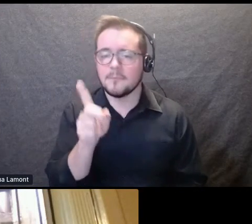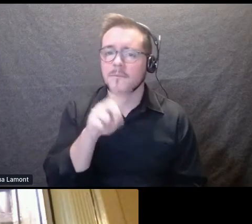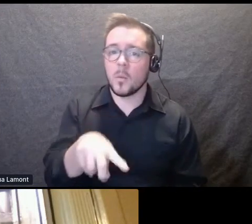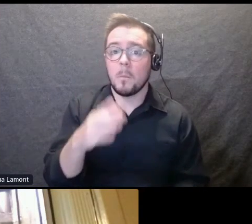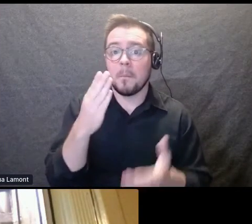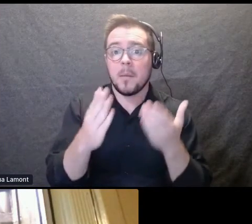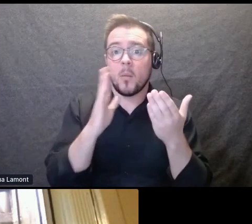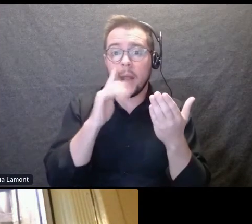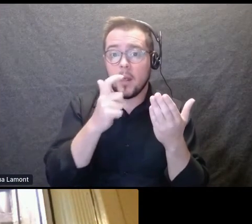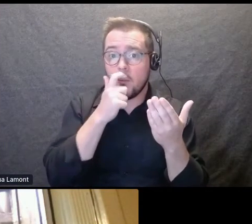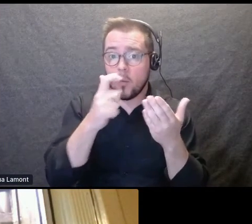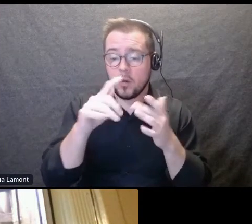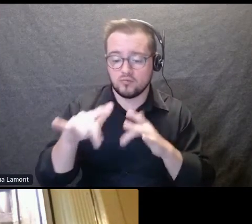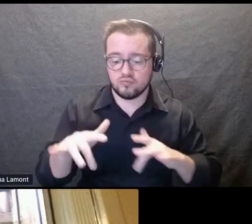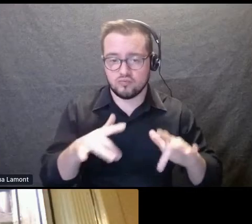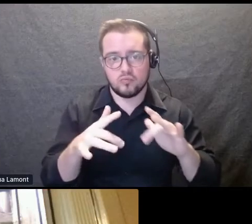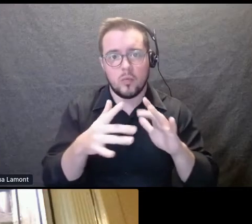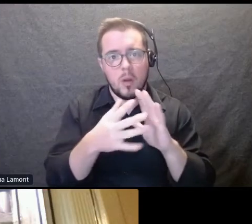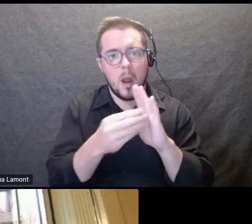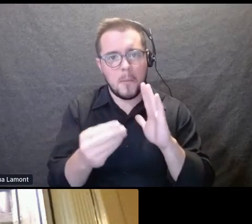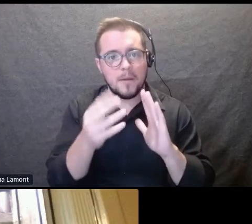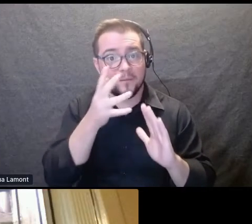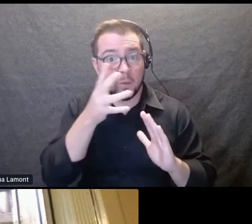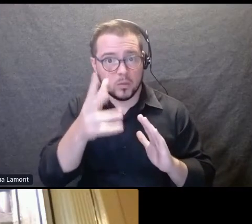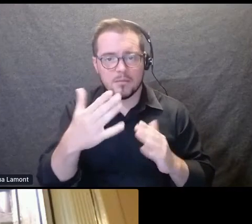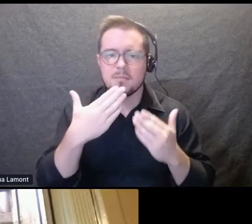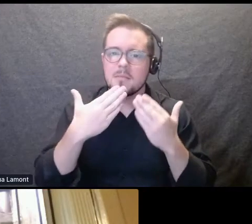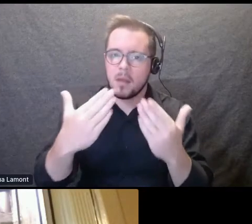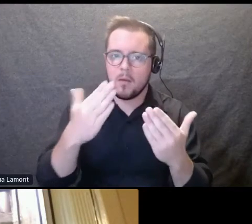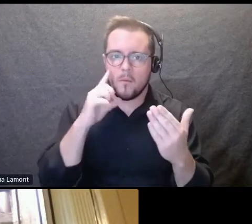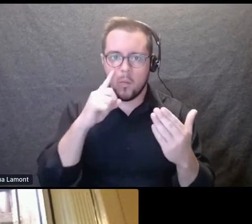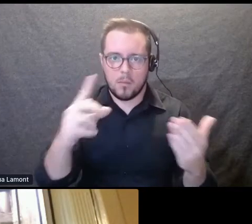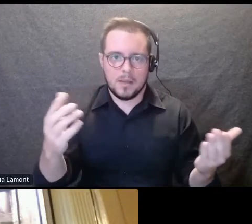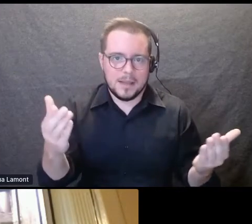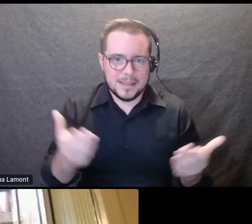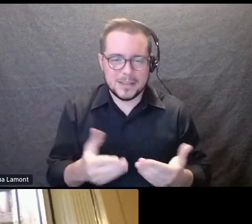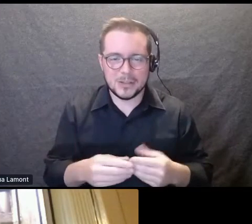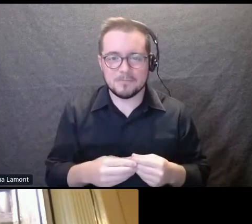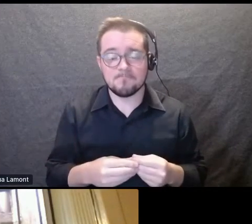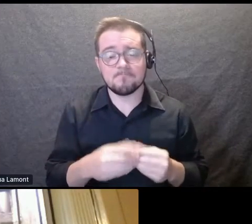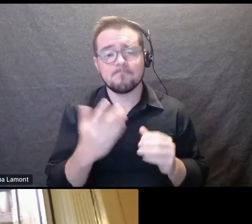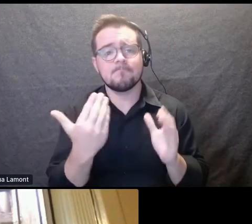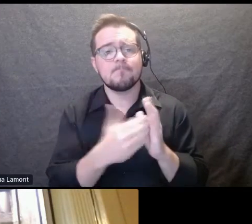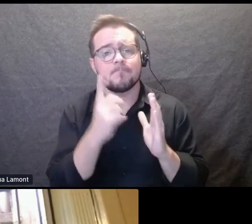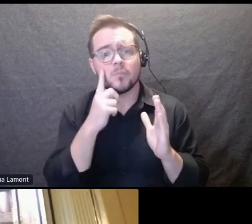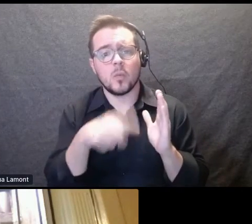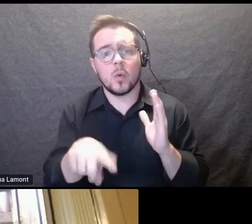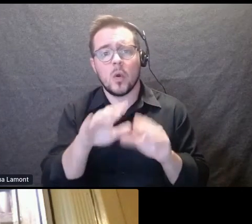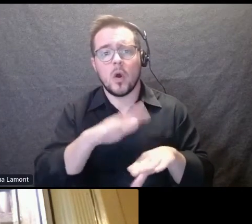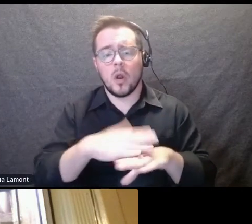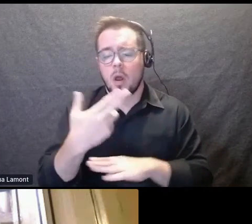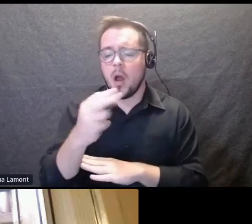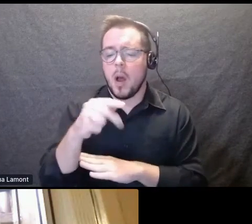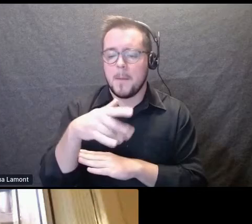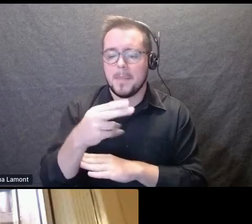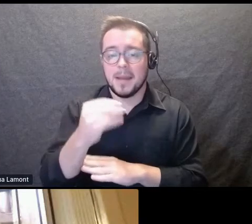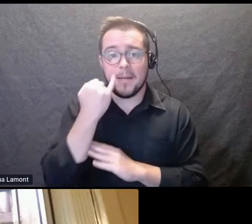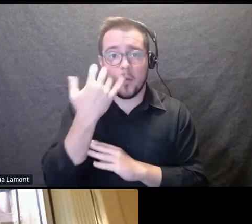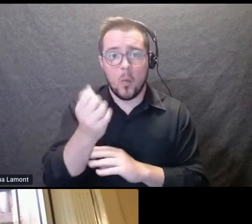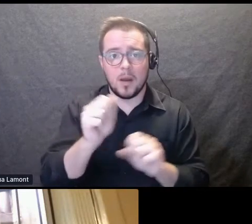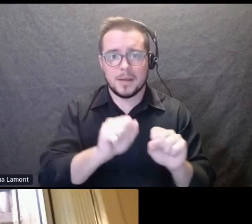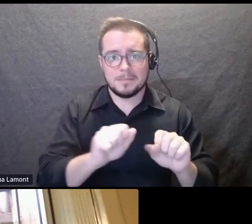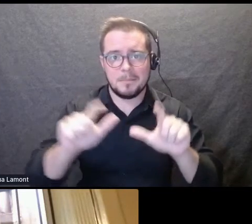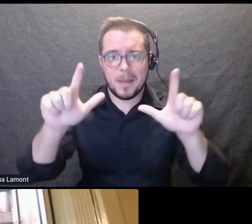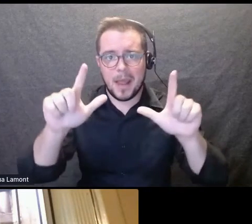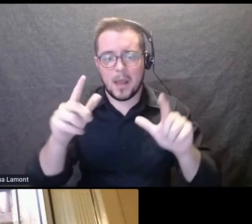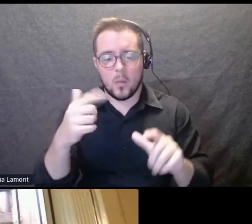recording of this in the future. Thank you all so much for being here. And just as a quick reminder for those on Hopin, if you'd like to expand either the